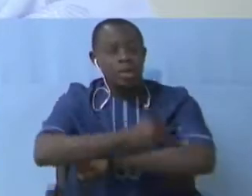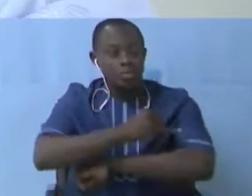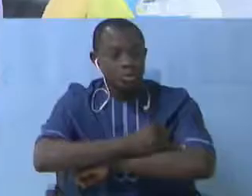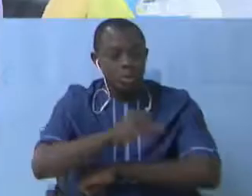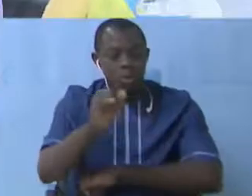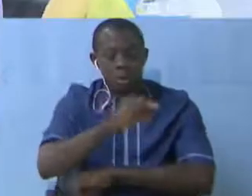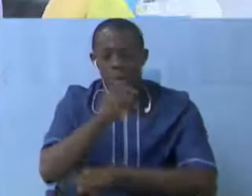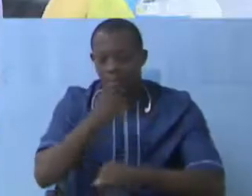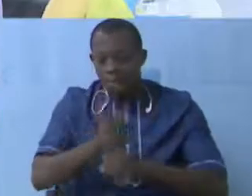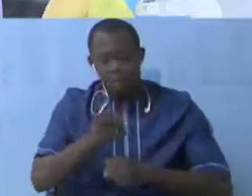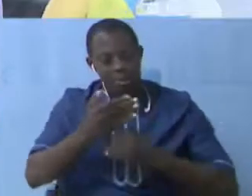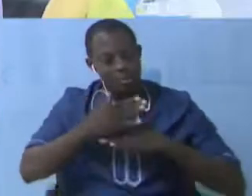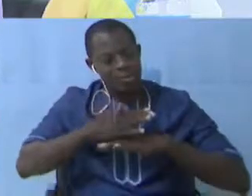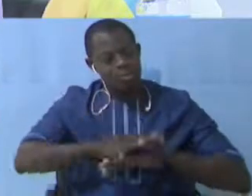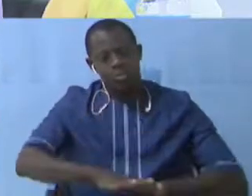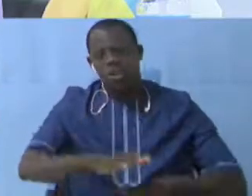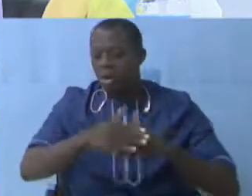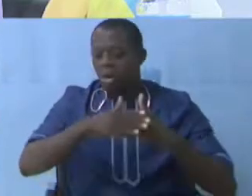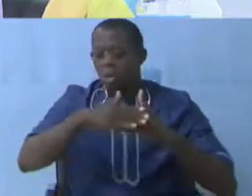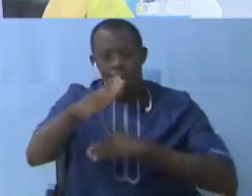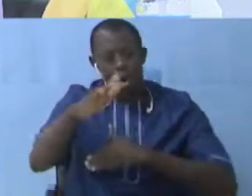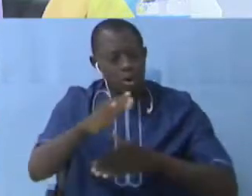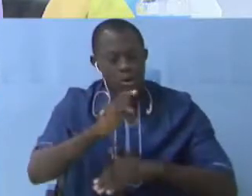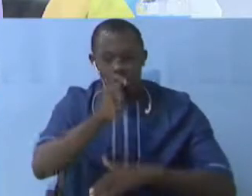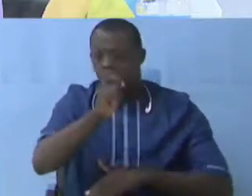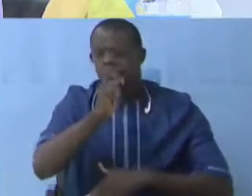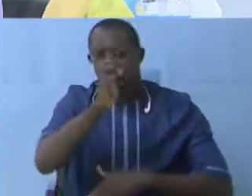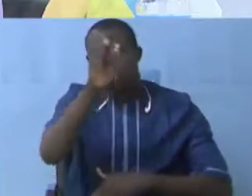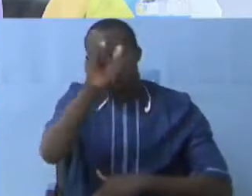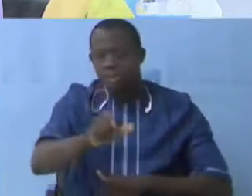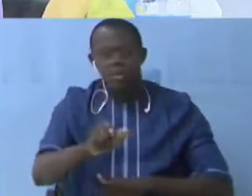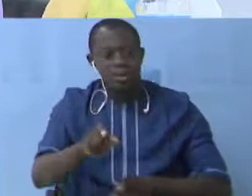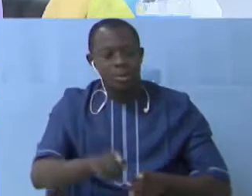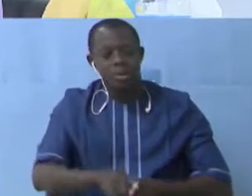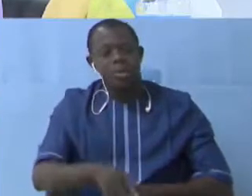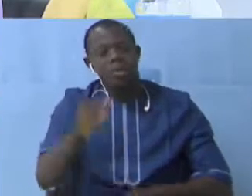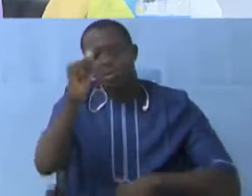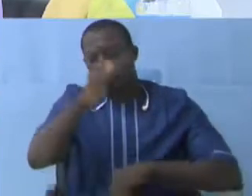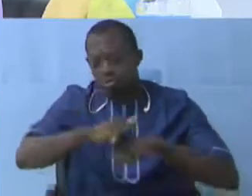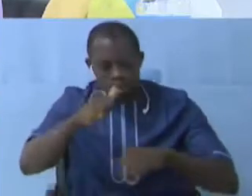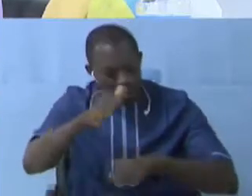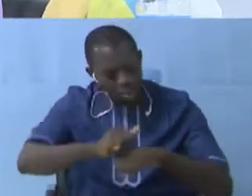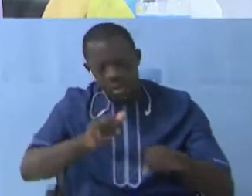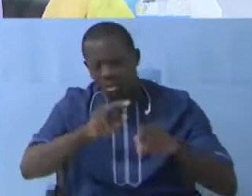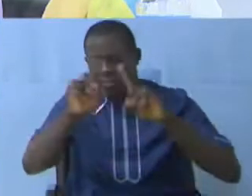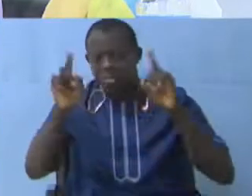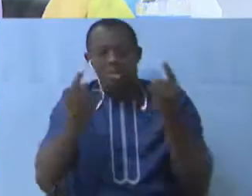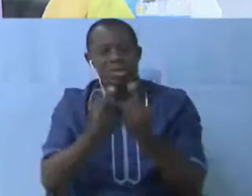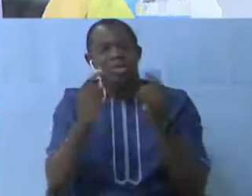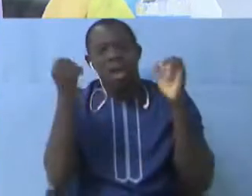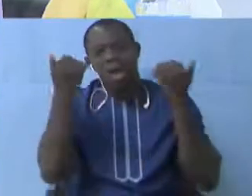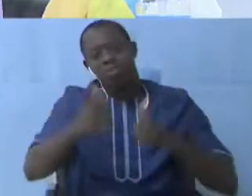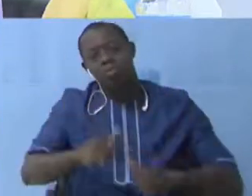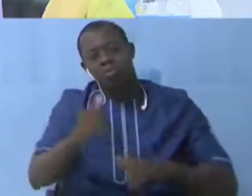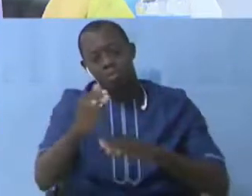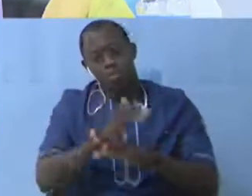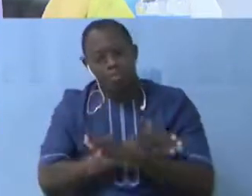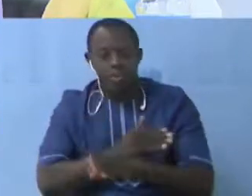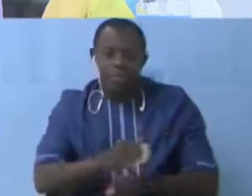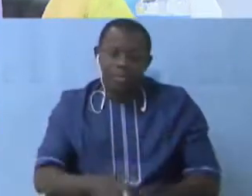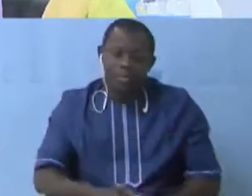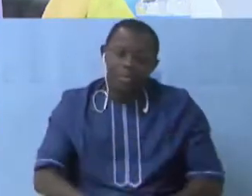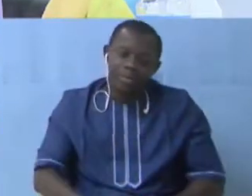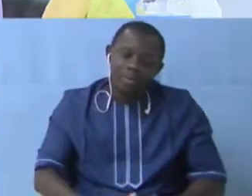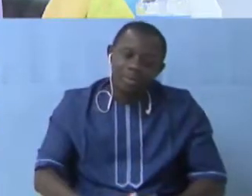frustrated journalists. tey tamit nag si jamono métital yooyu noonu yëpp NIA gi tamit nekk nañ ñoo xam ne nii ñoo gënoon sonal nag